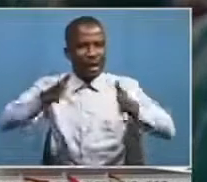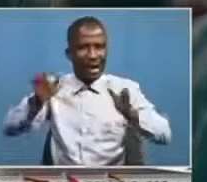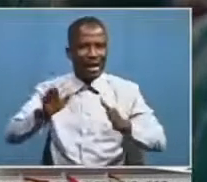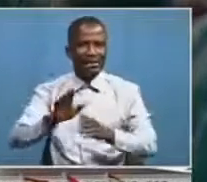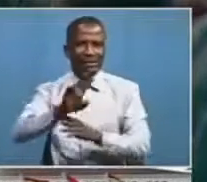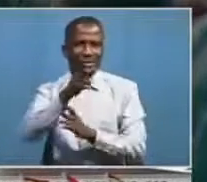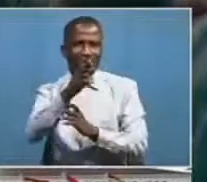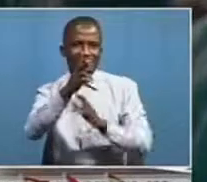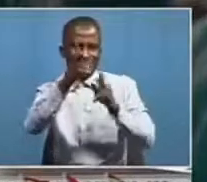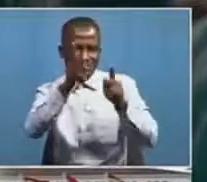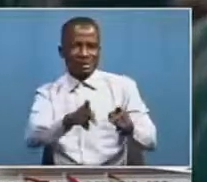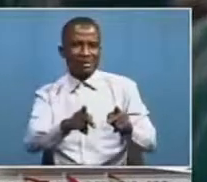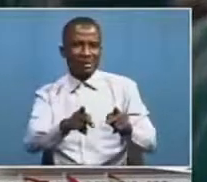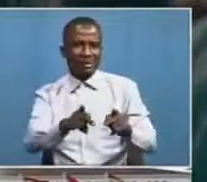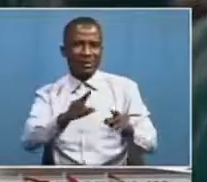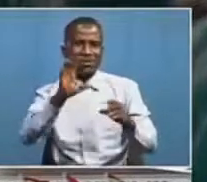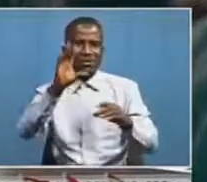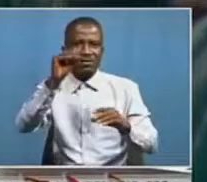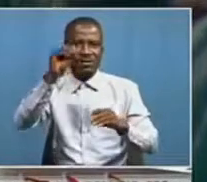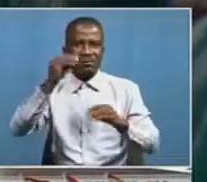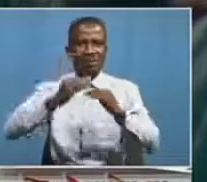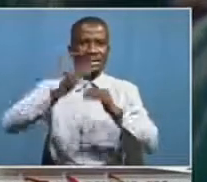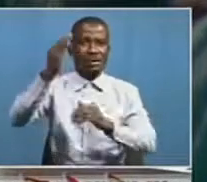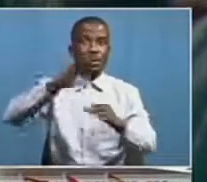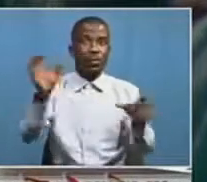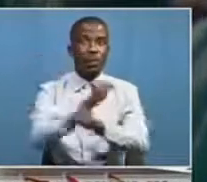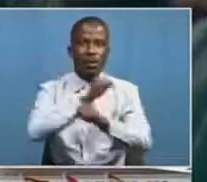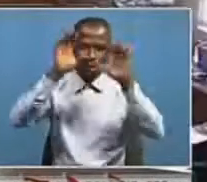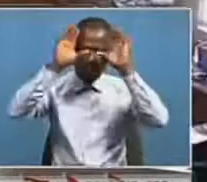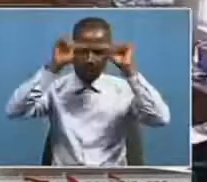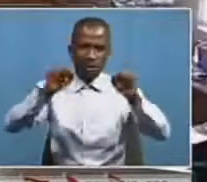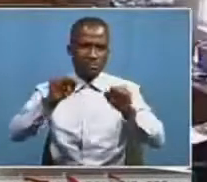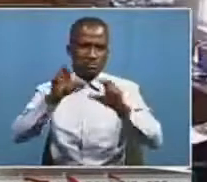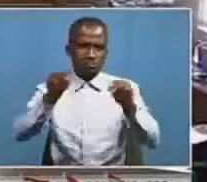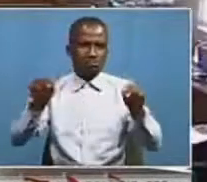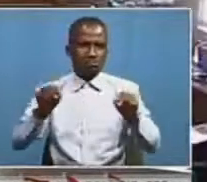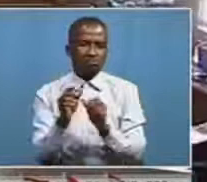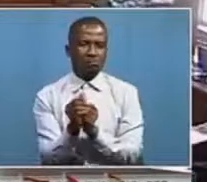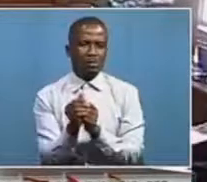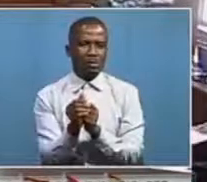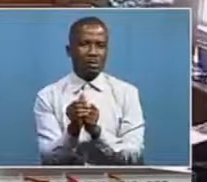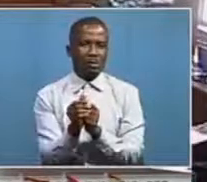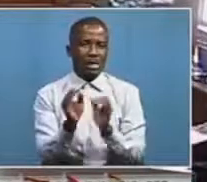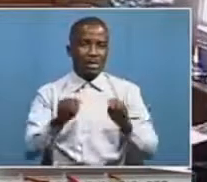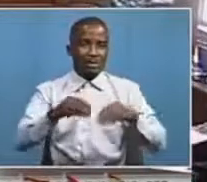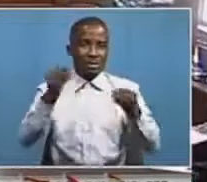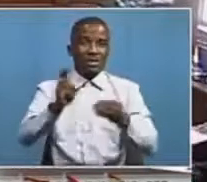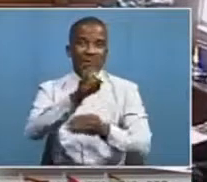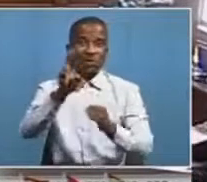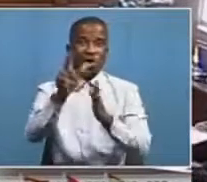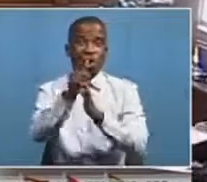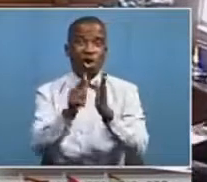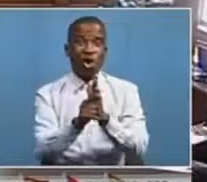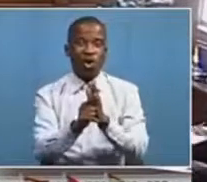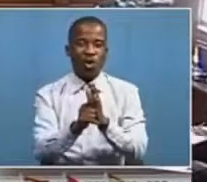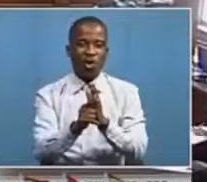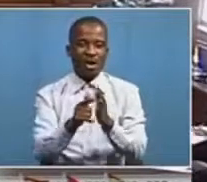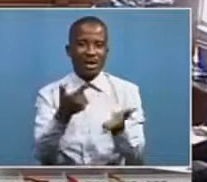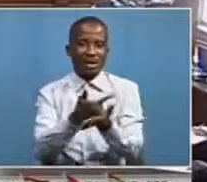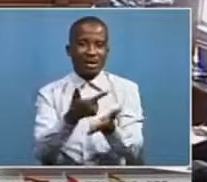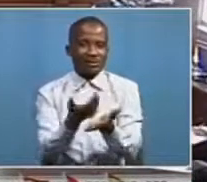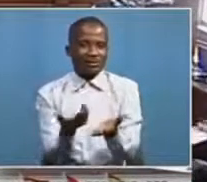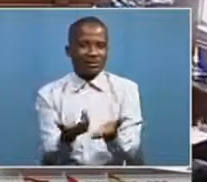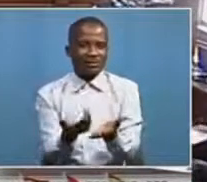than 50% of the said votes to merit her declaration as provided under Article 63, Clause